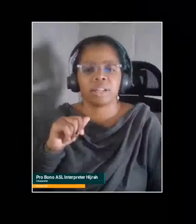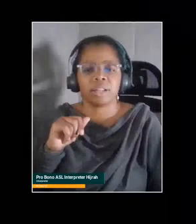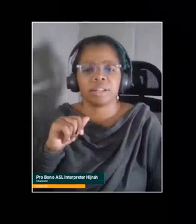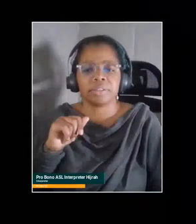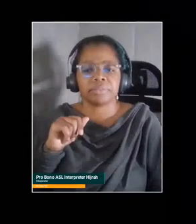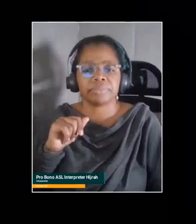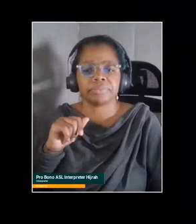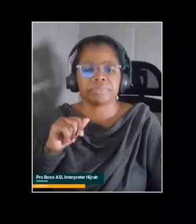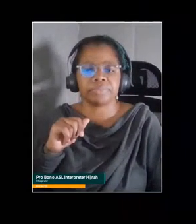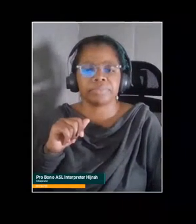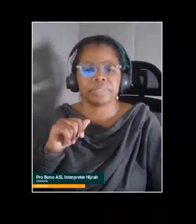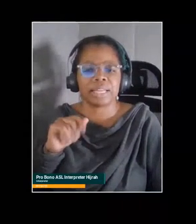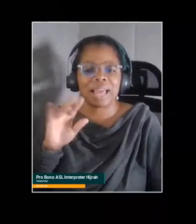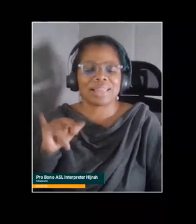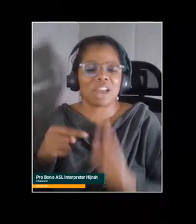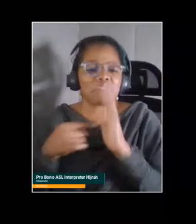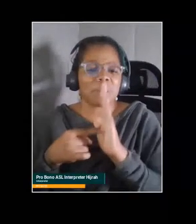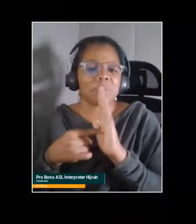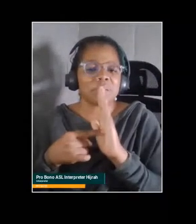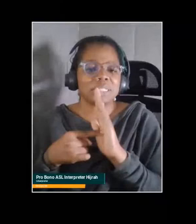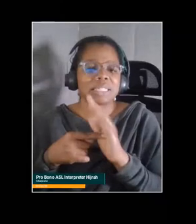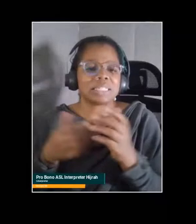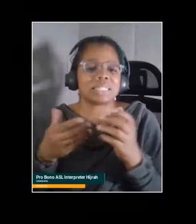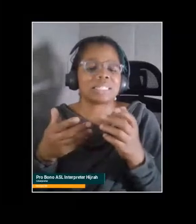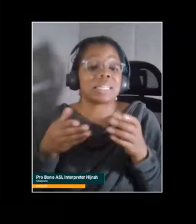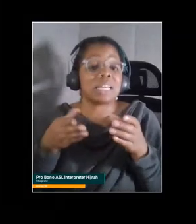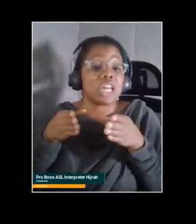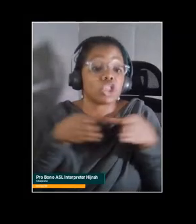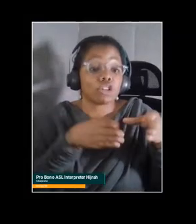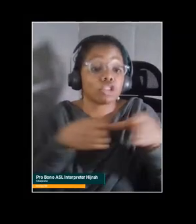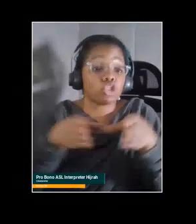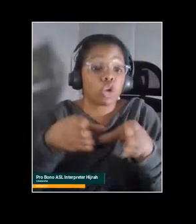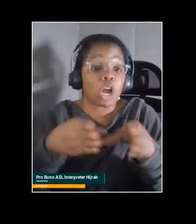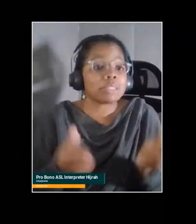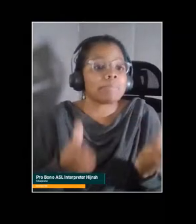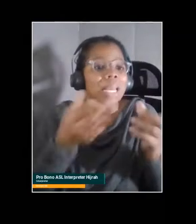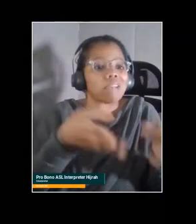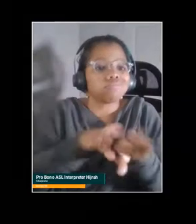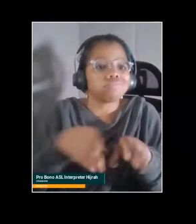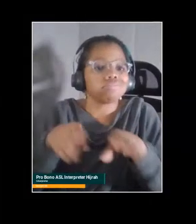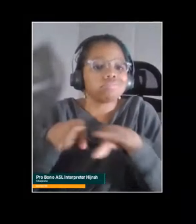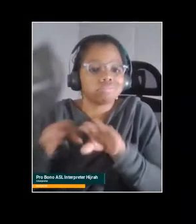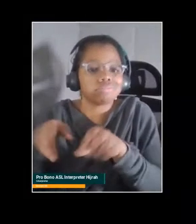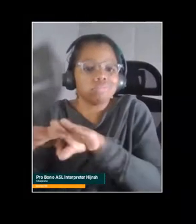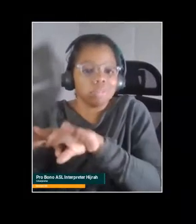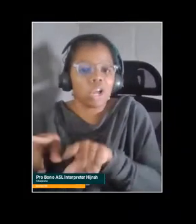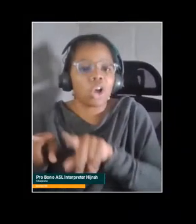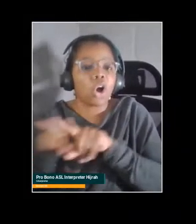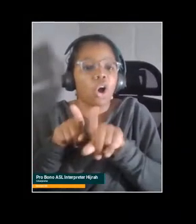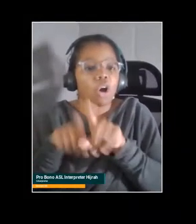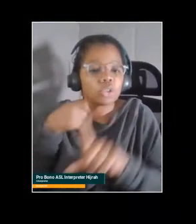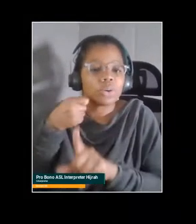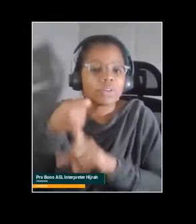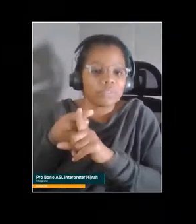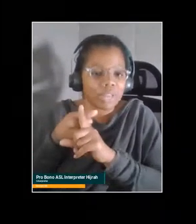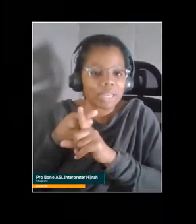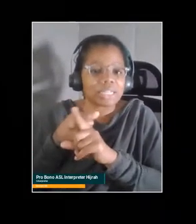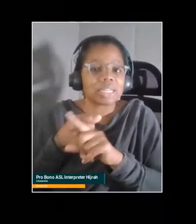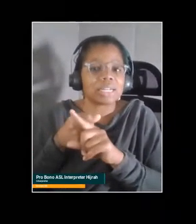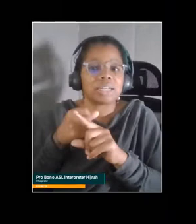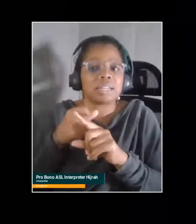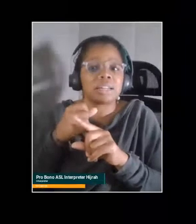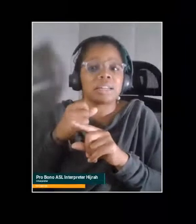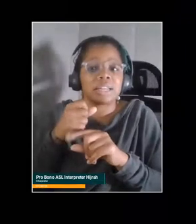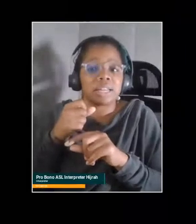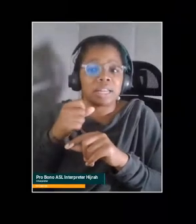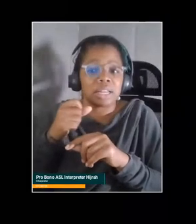it's just to represent a lot of closures of trails, and it actually affected the connectivity of the Pacific